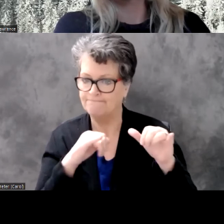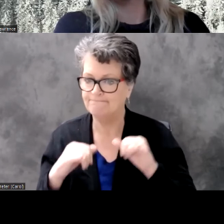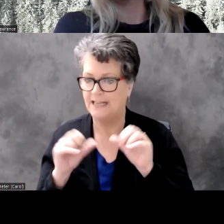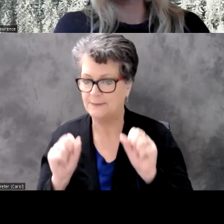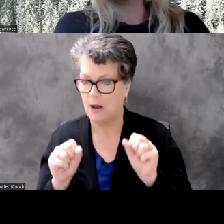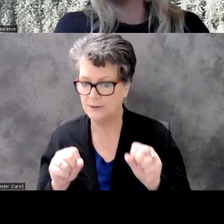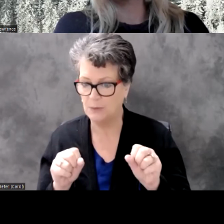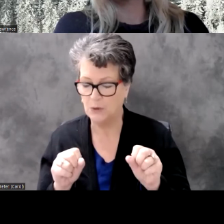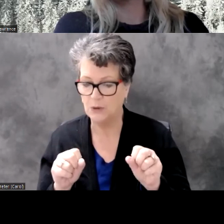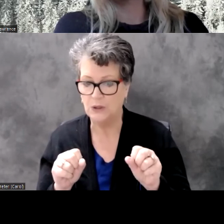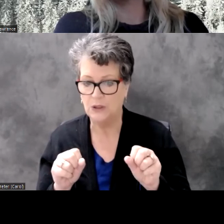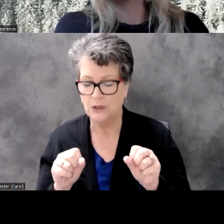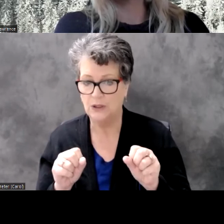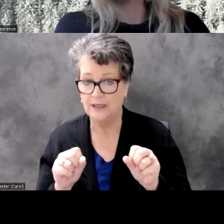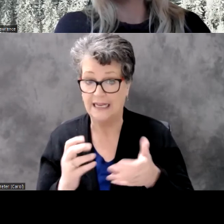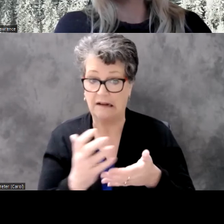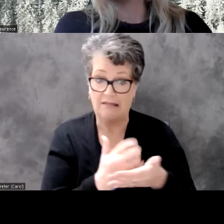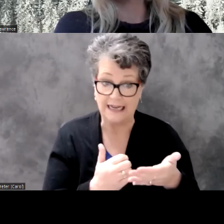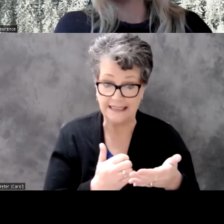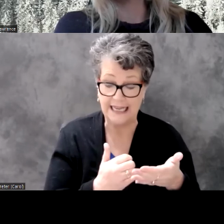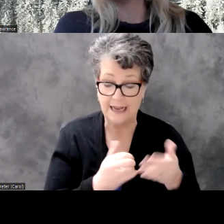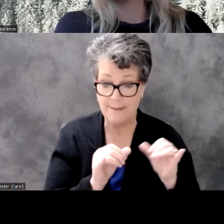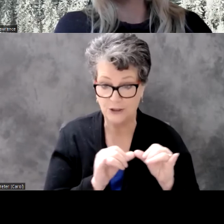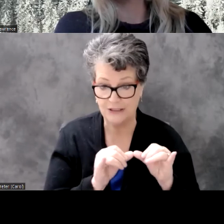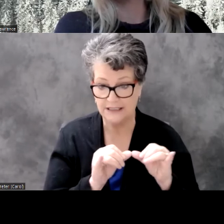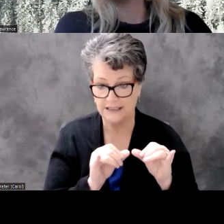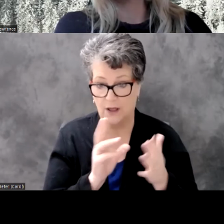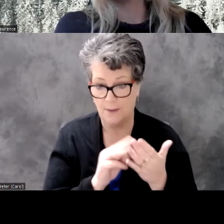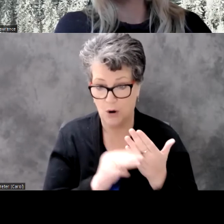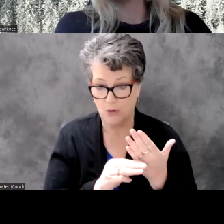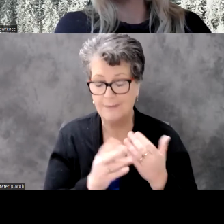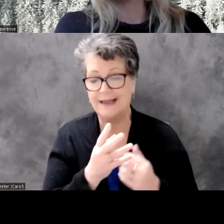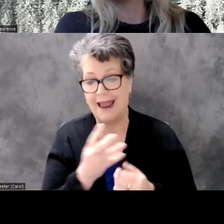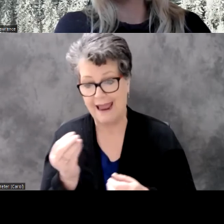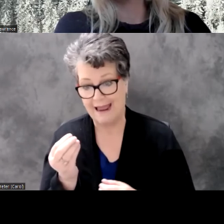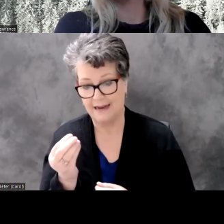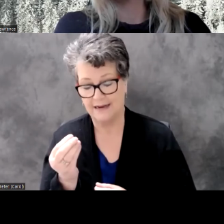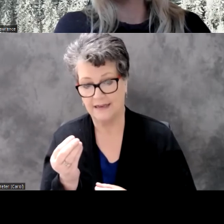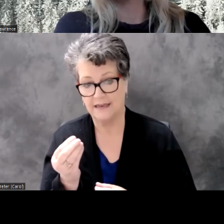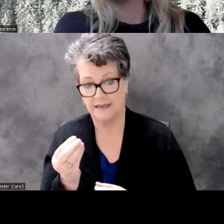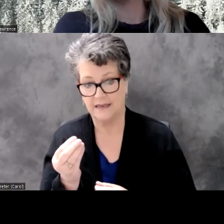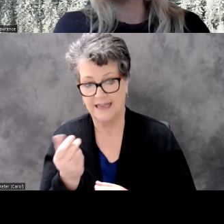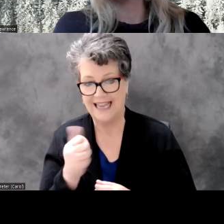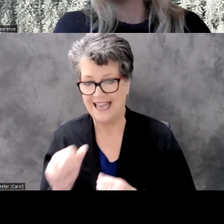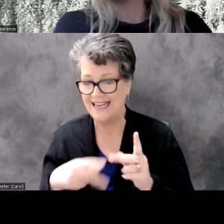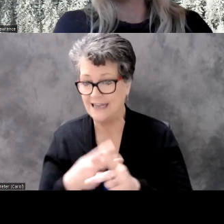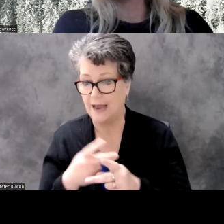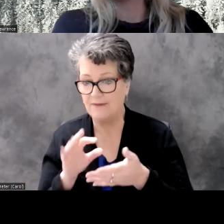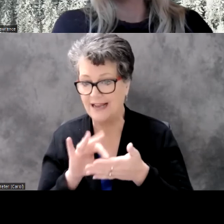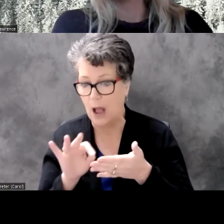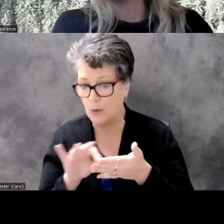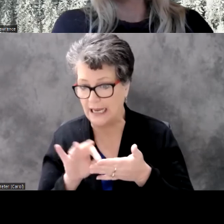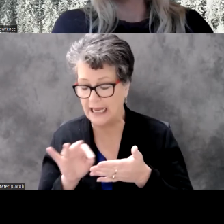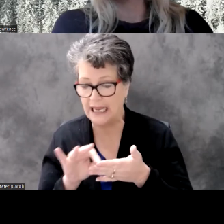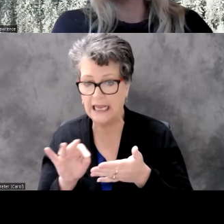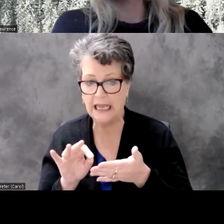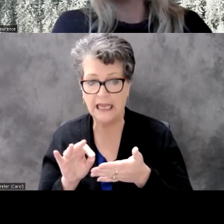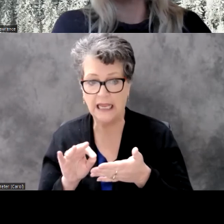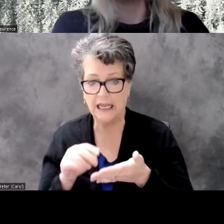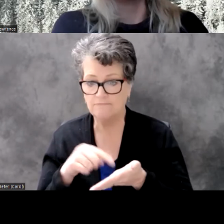in both collecting metrics on these programs and in any type of accounting